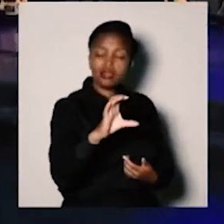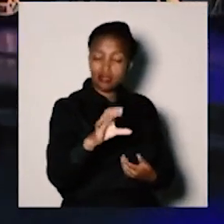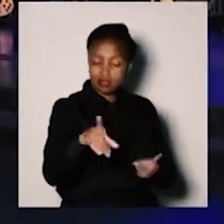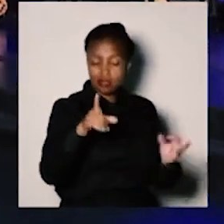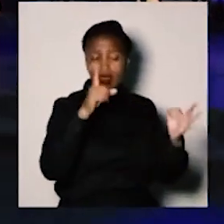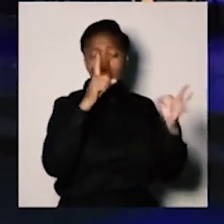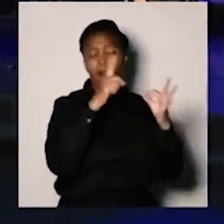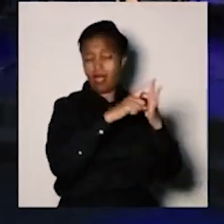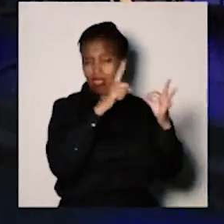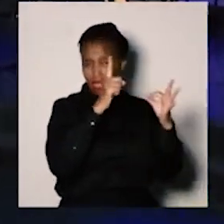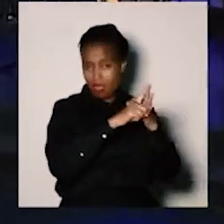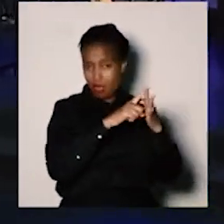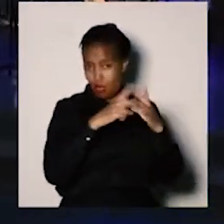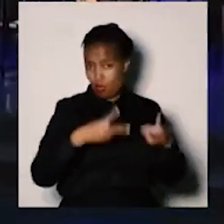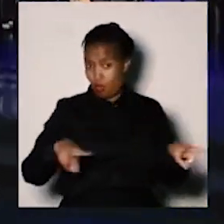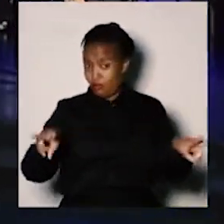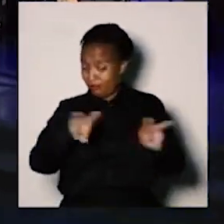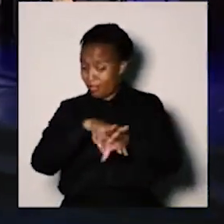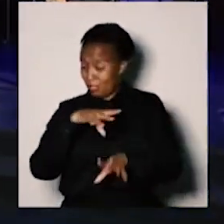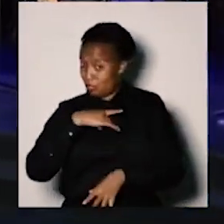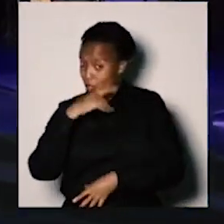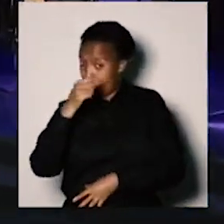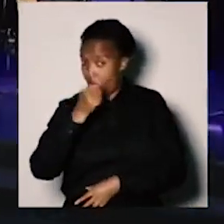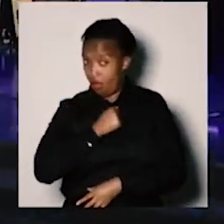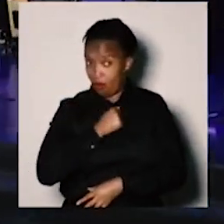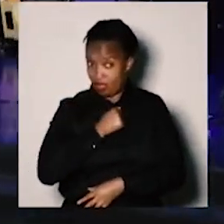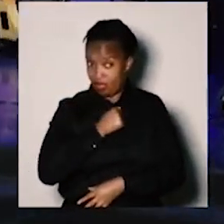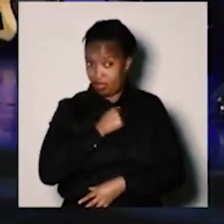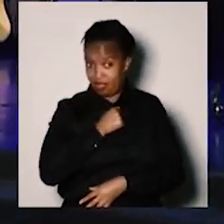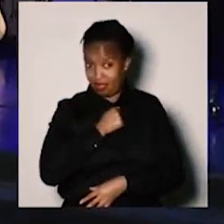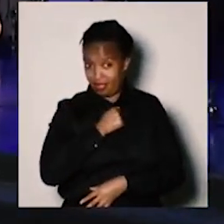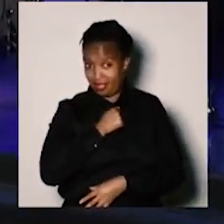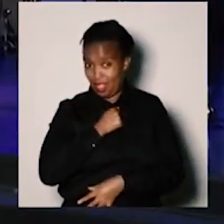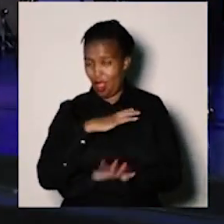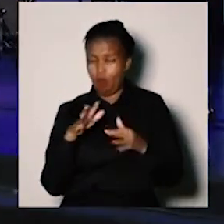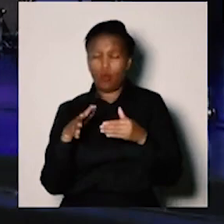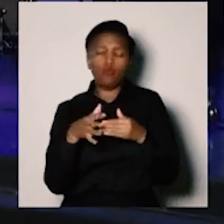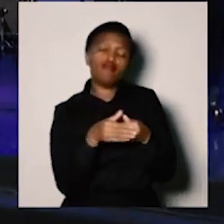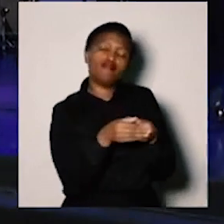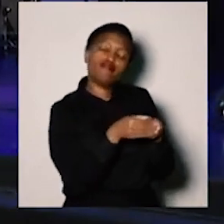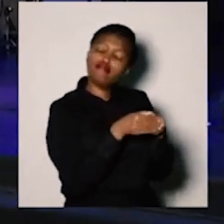Number three, when we value our soul, we will take care of it.